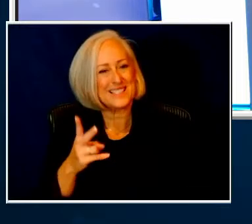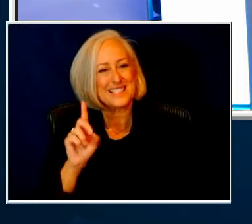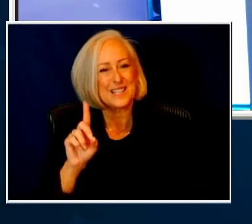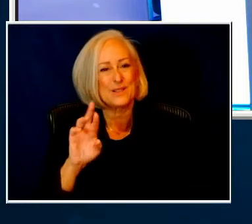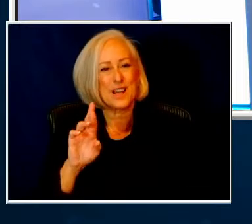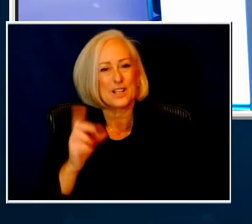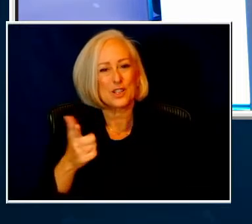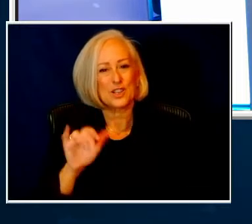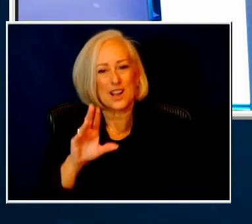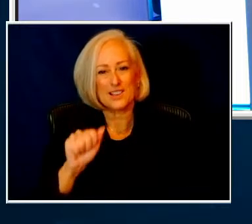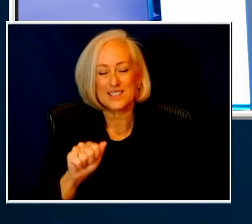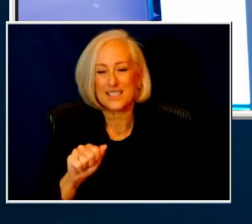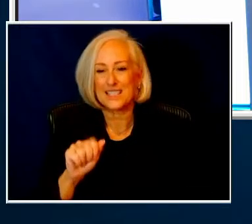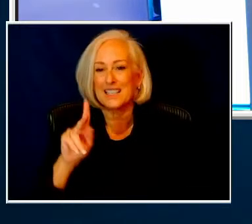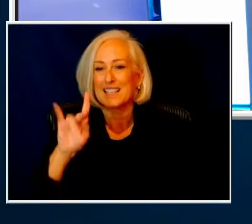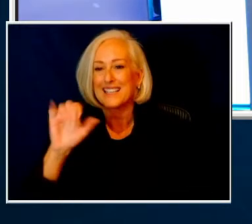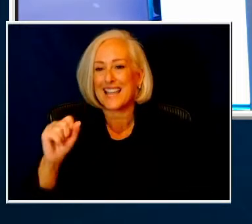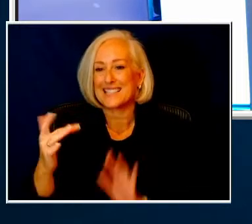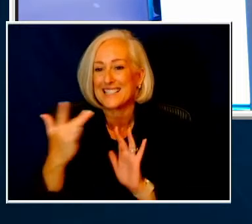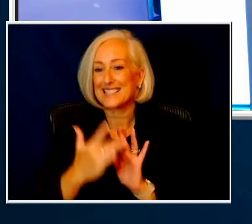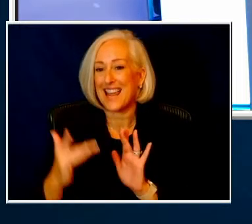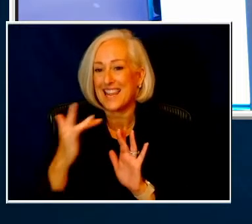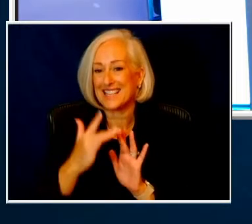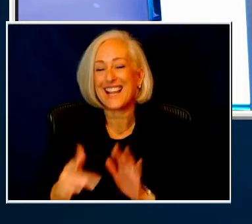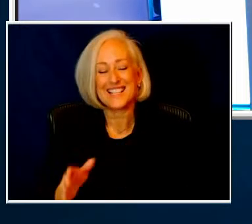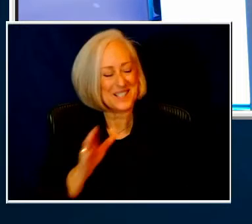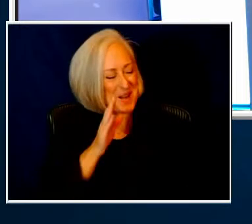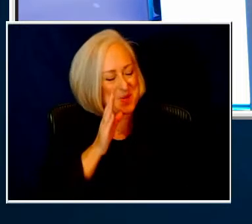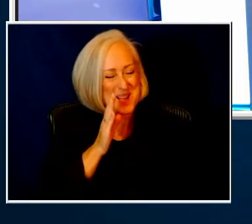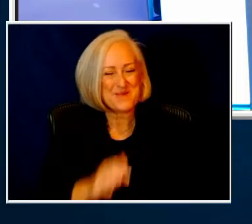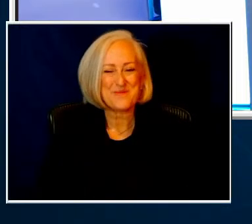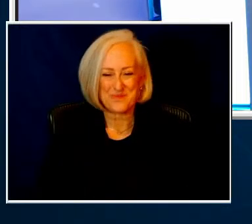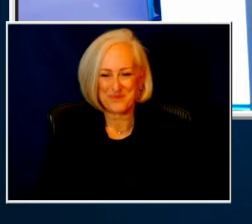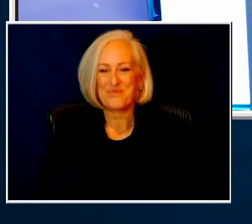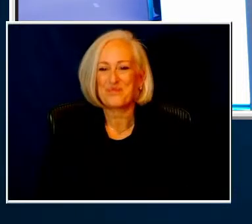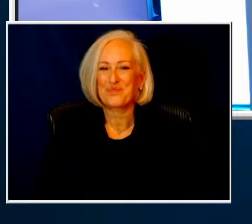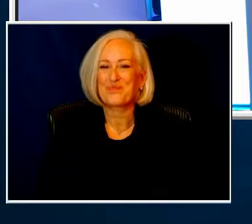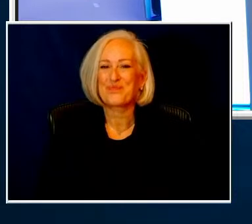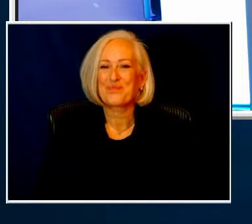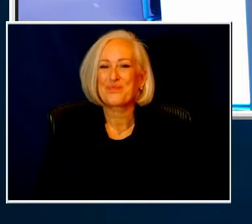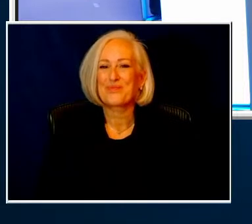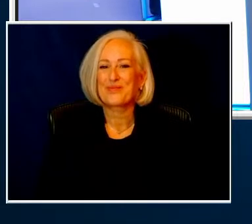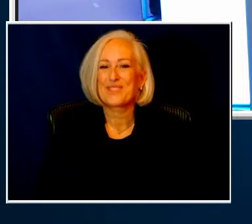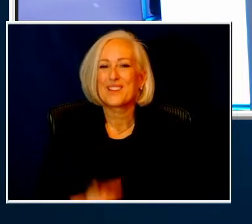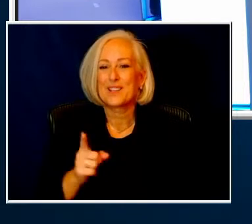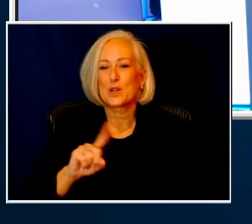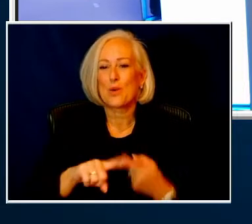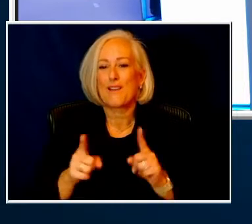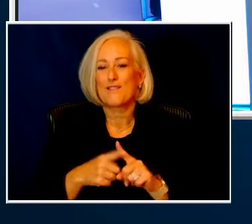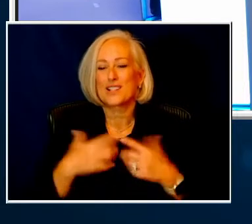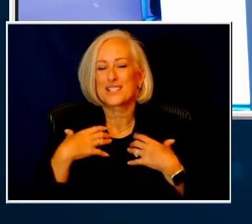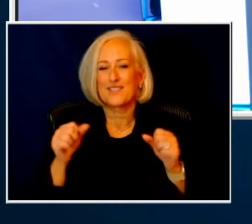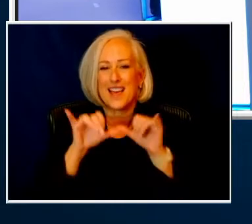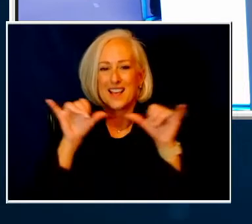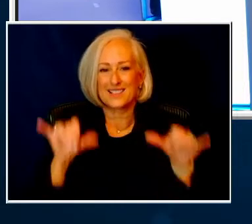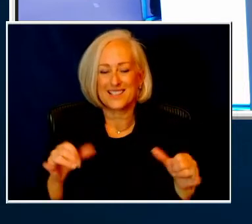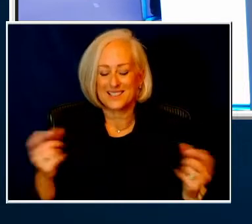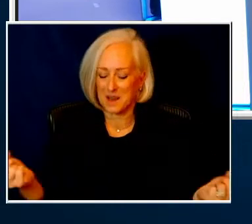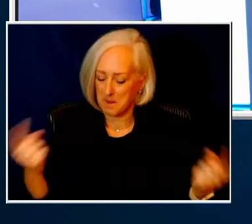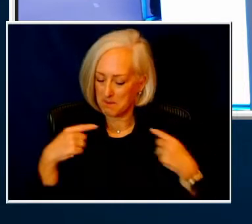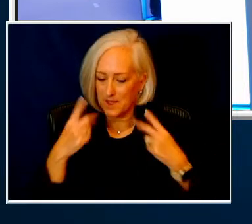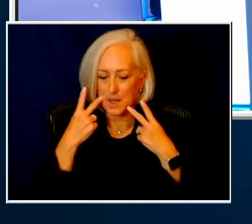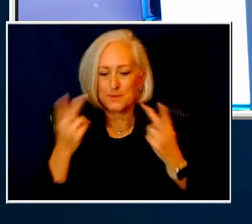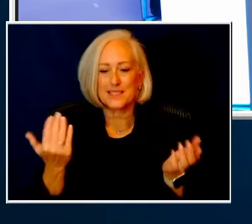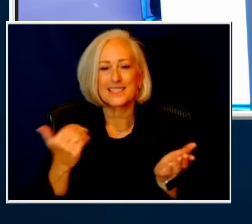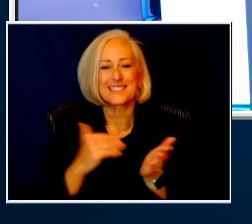stay in touch, okay? Absolutely. All right. You are friends of the health system, so come back and see us, and we'll